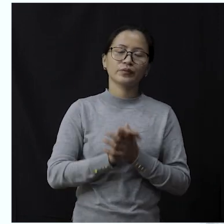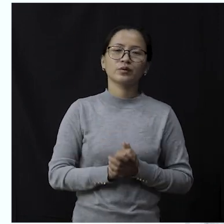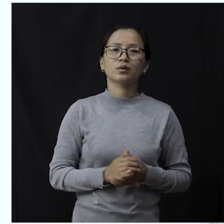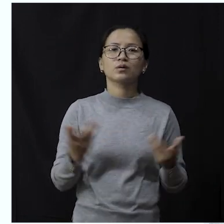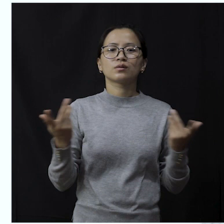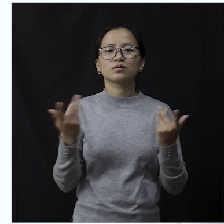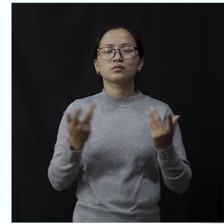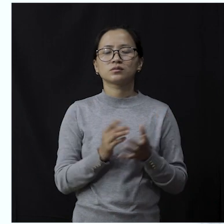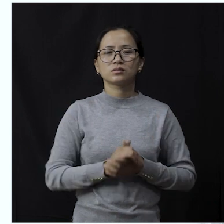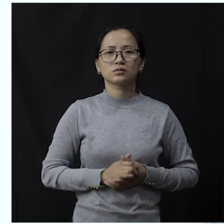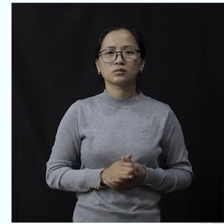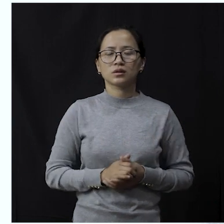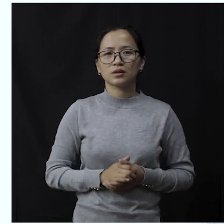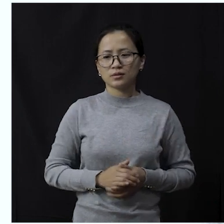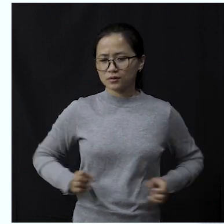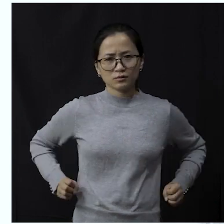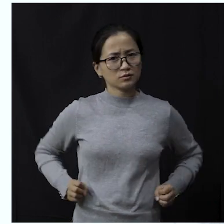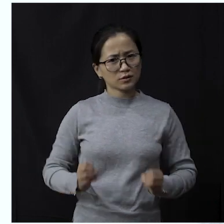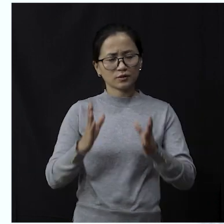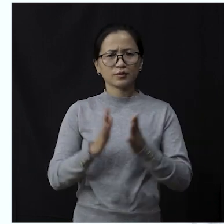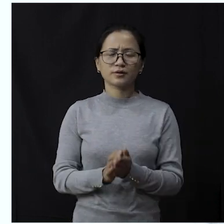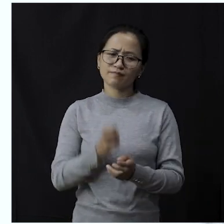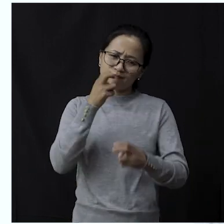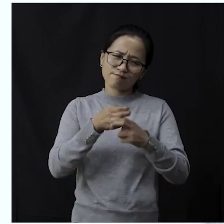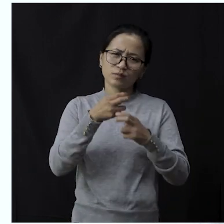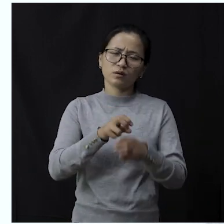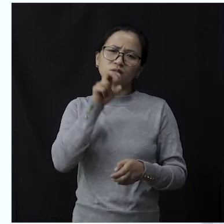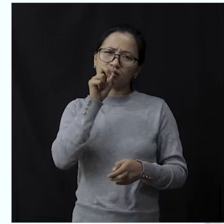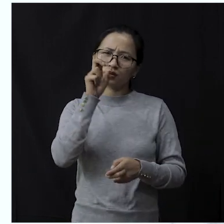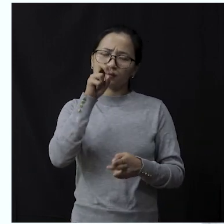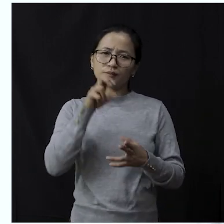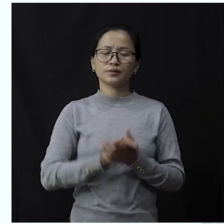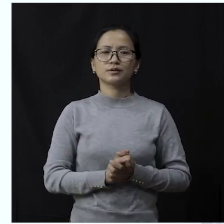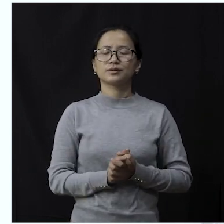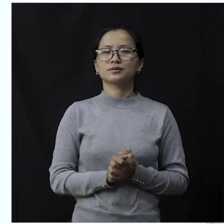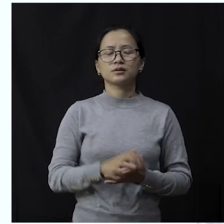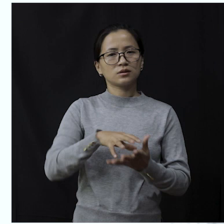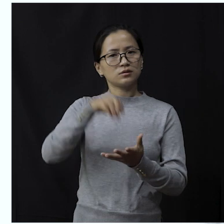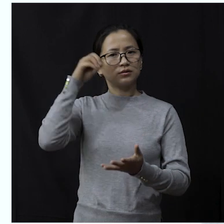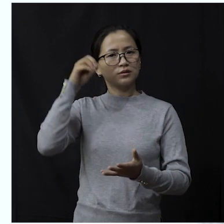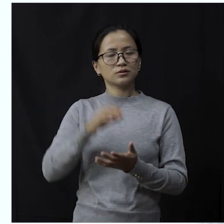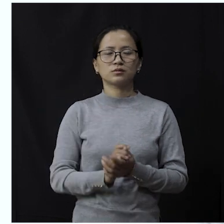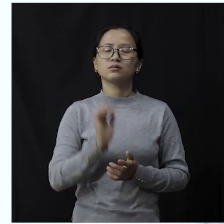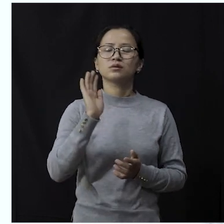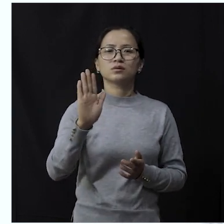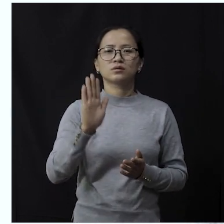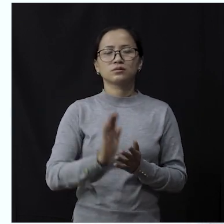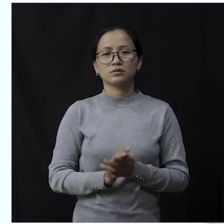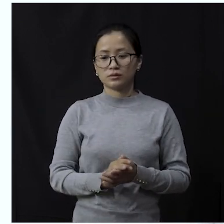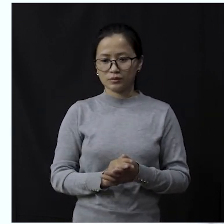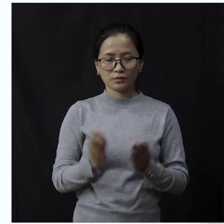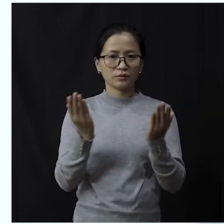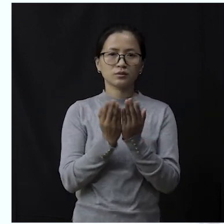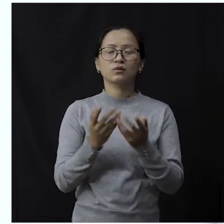do? They started pecking harder. This is what we should do. Sometimes you may think that you're not learning your lessons. Exams are